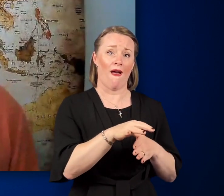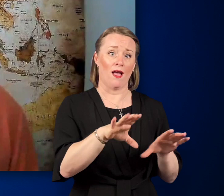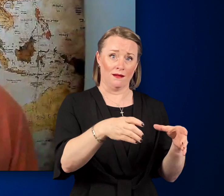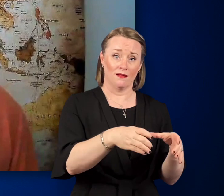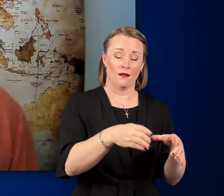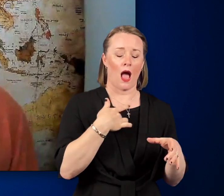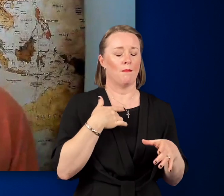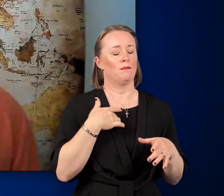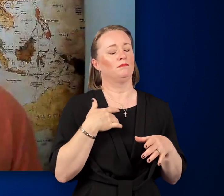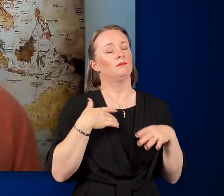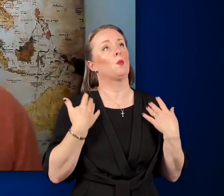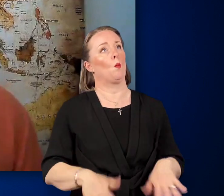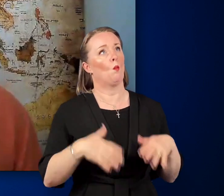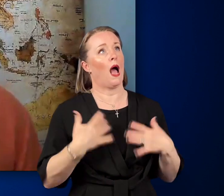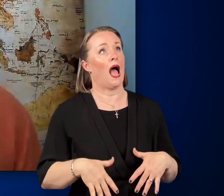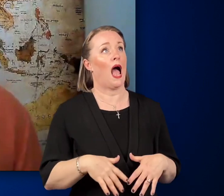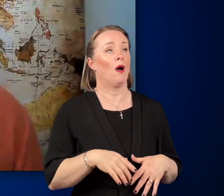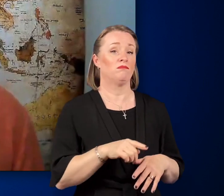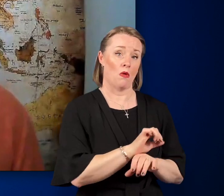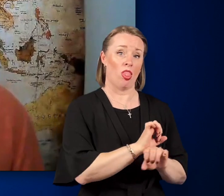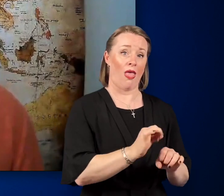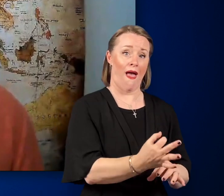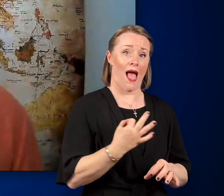amazed on their prayer requests that